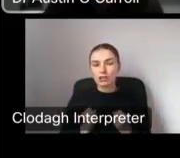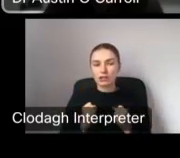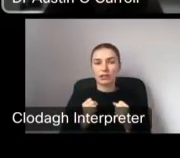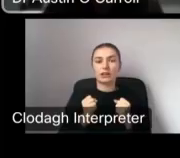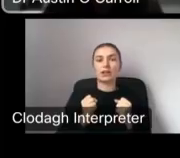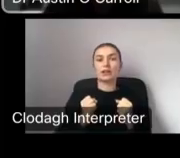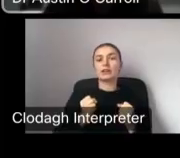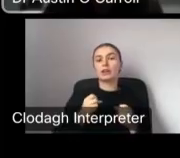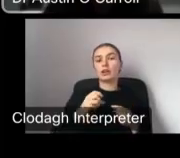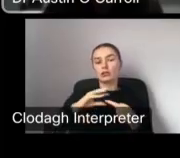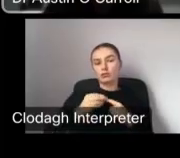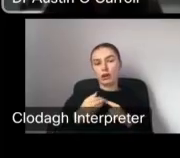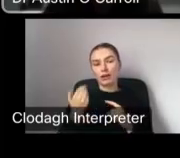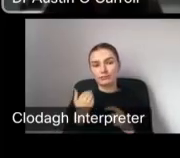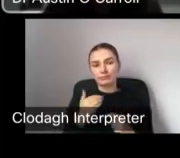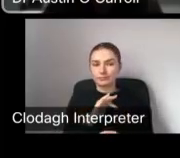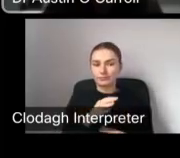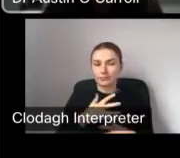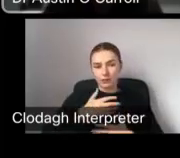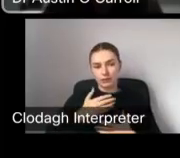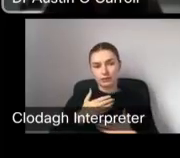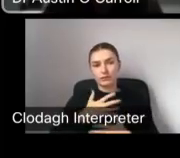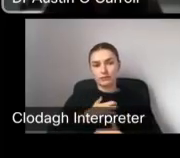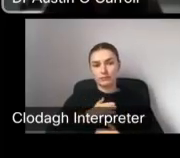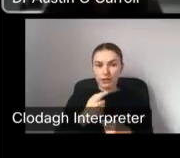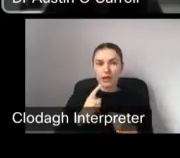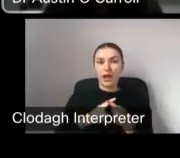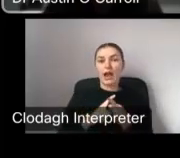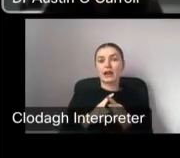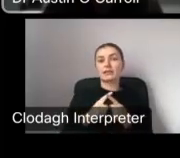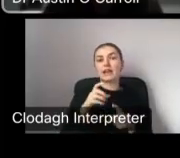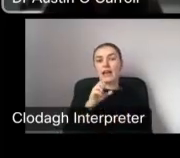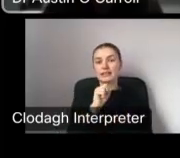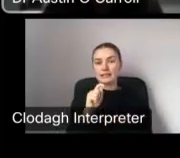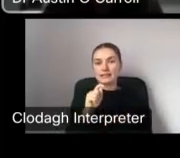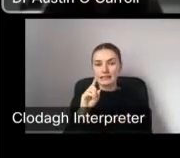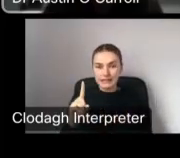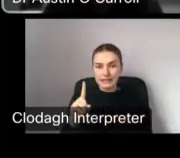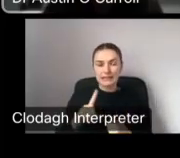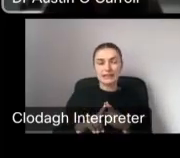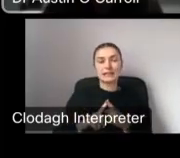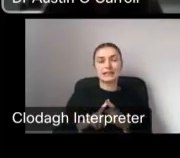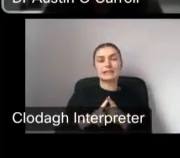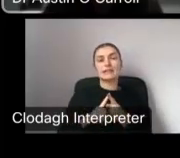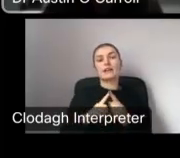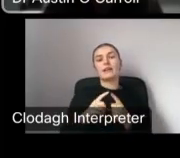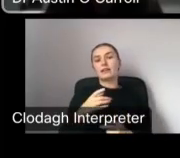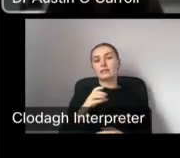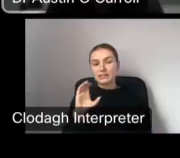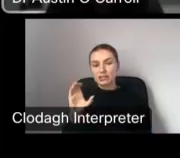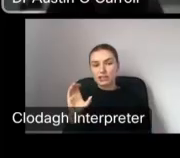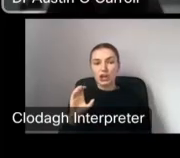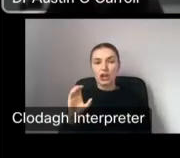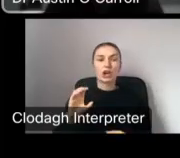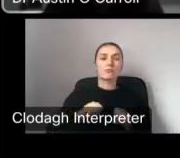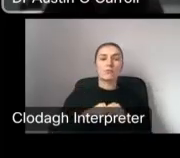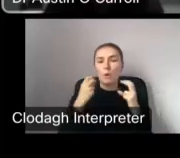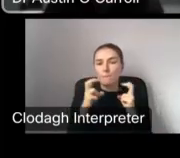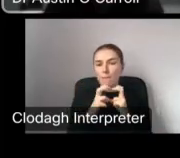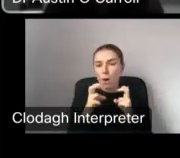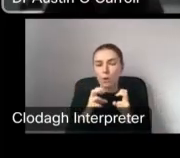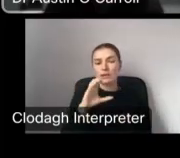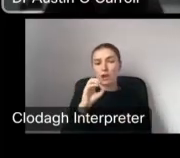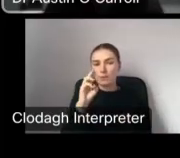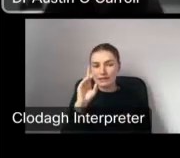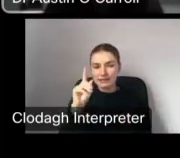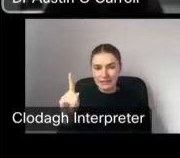attempt suicide and commit suicide, more likely to have STDs, heart disease, cancer, stroke, COPD, broken bones.